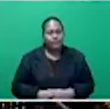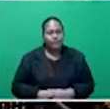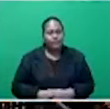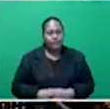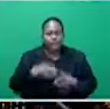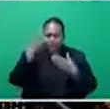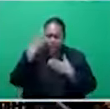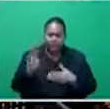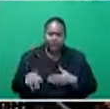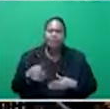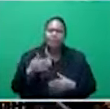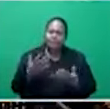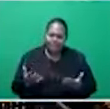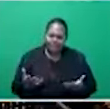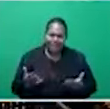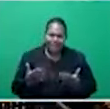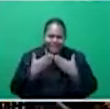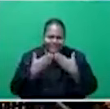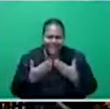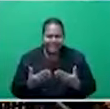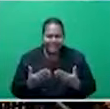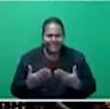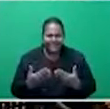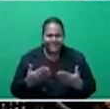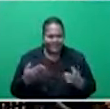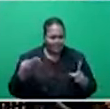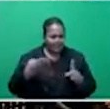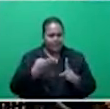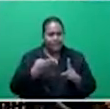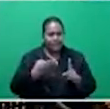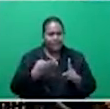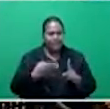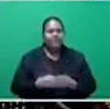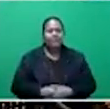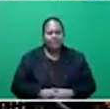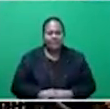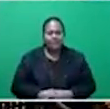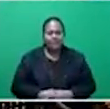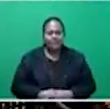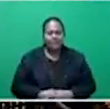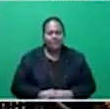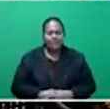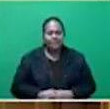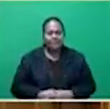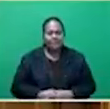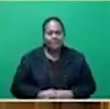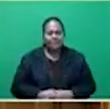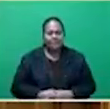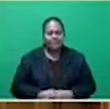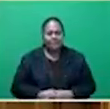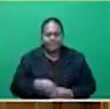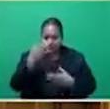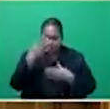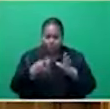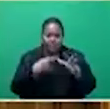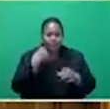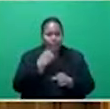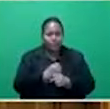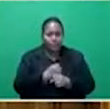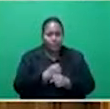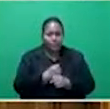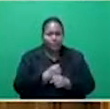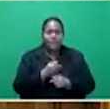have made your point. You have made your point. And the Honourable Attorney General is making his right